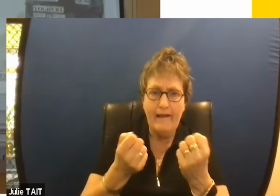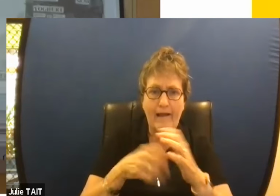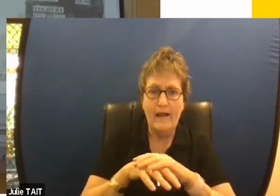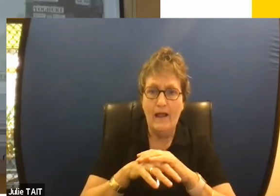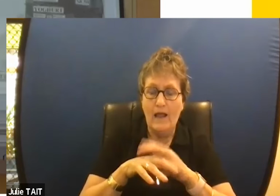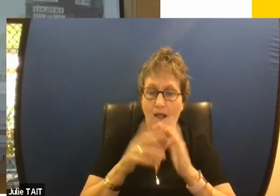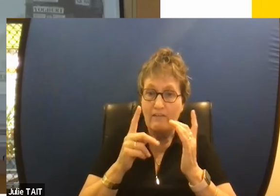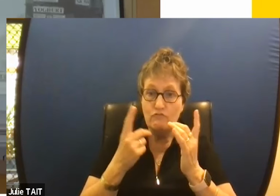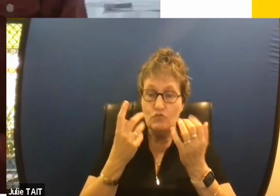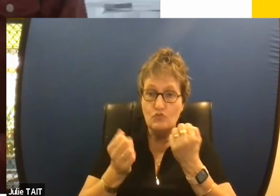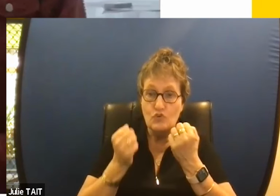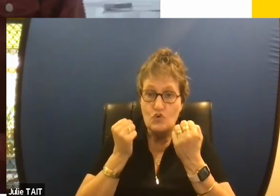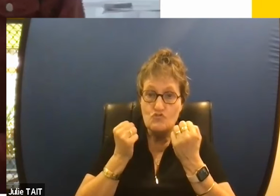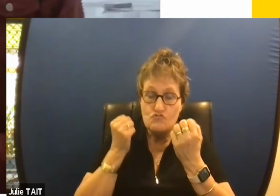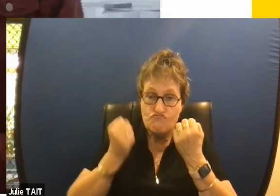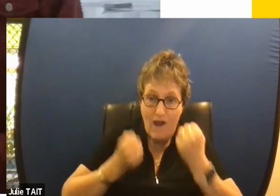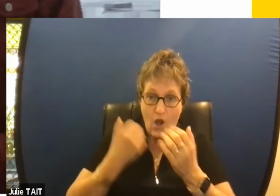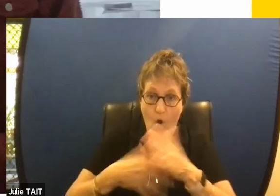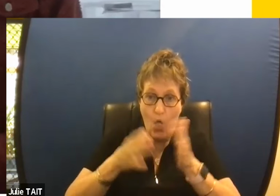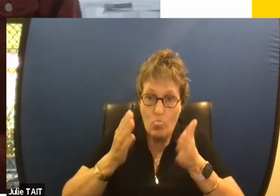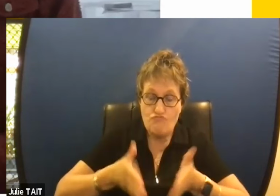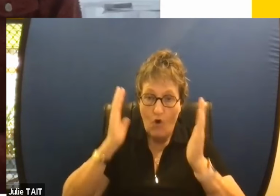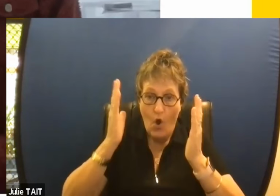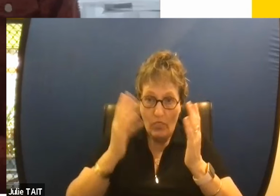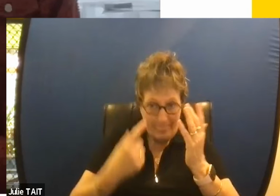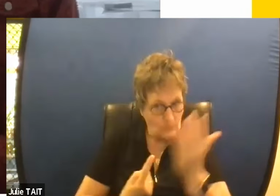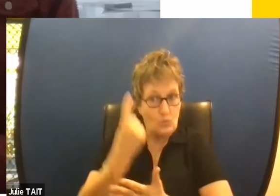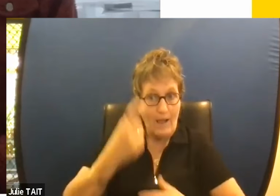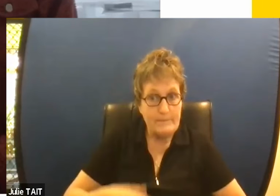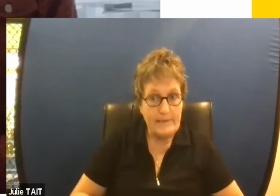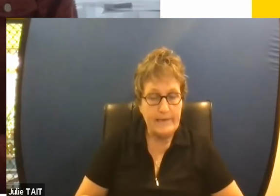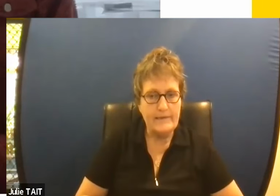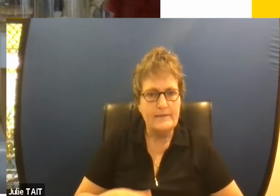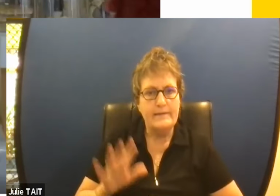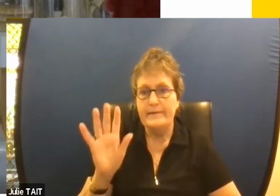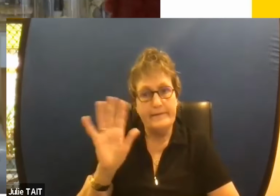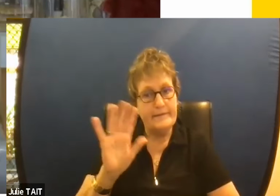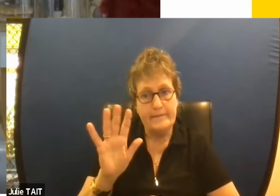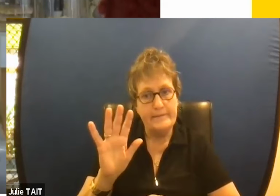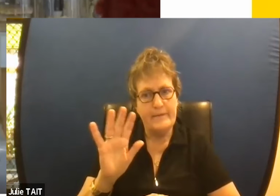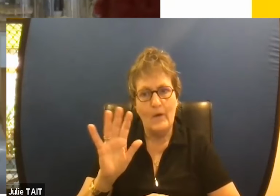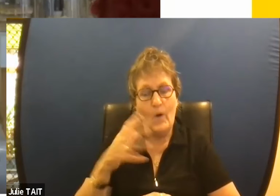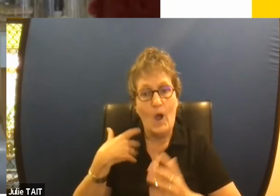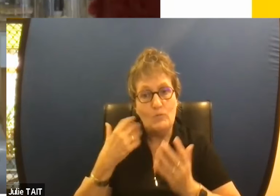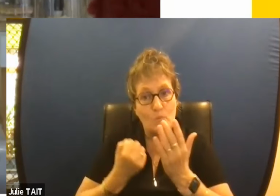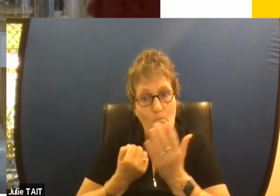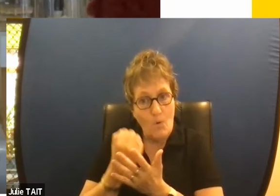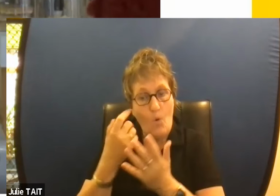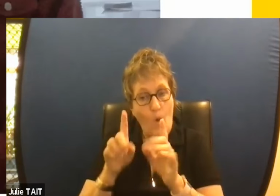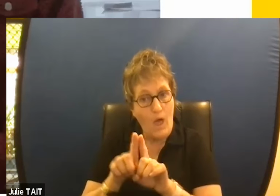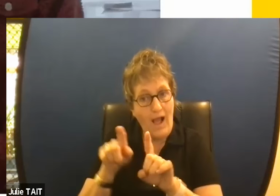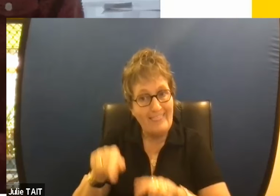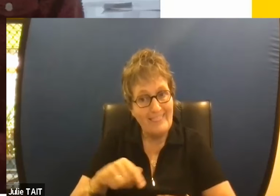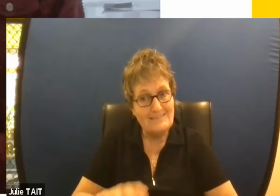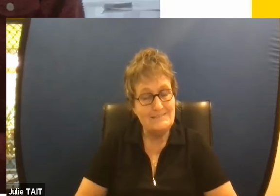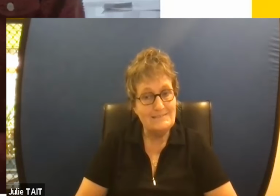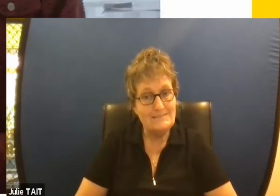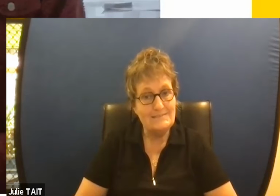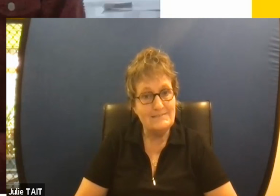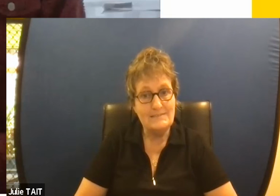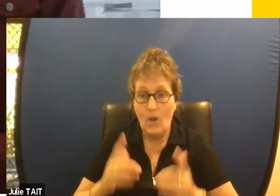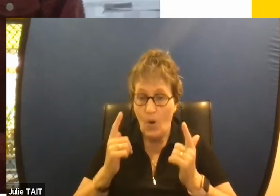wheelchair, just like that lady. Excuse me? I was born this way. It just happens sometimes that there are a lot